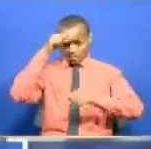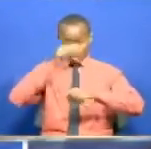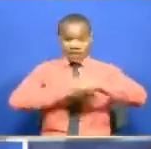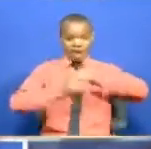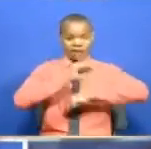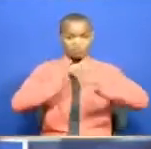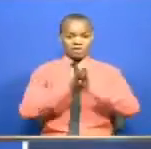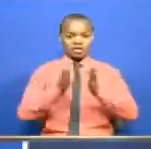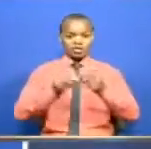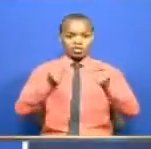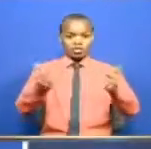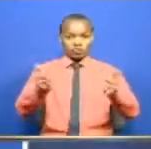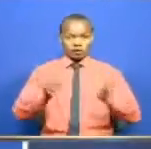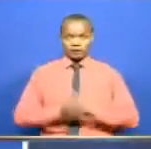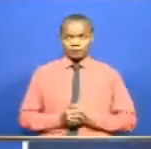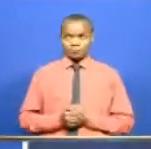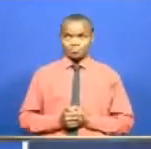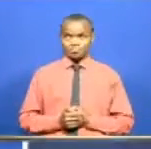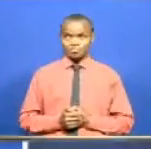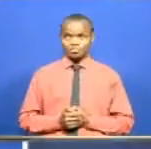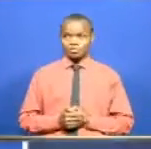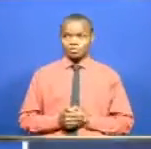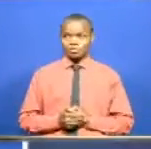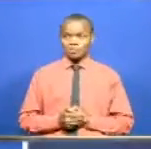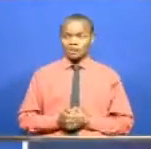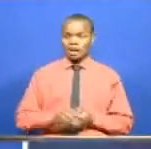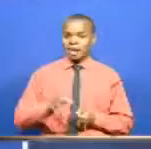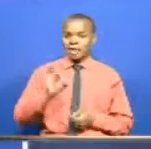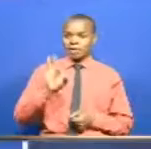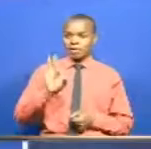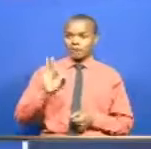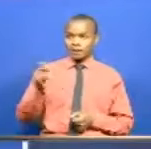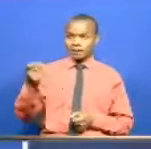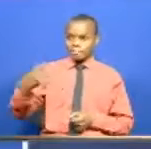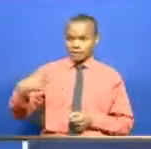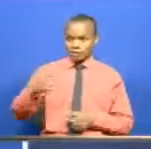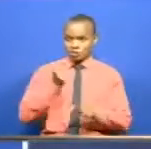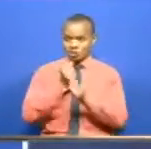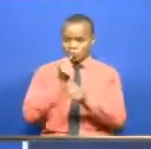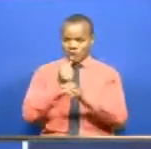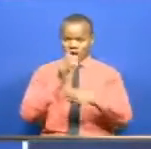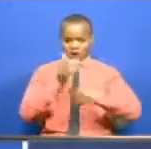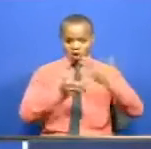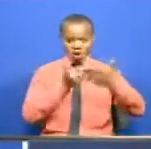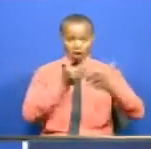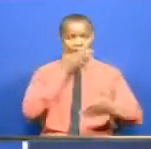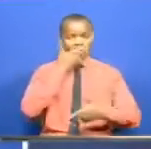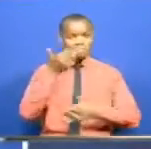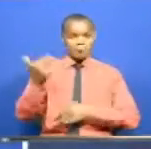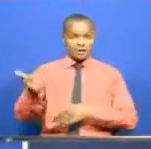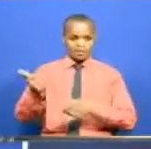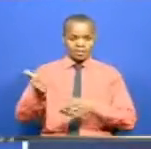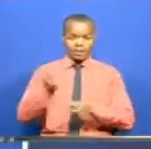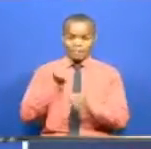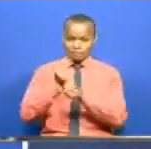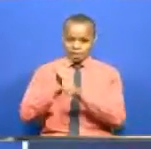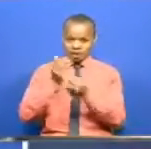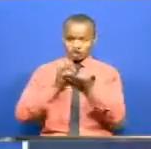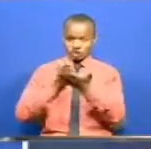squatter menace. Tia miezi mitatu, tutafanya juhudi zote ili tuweze kuhakikisha